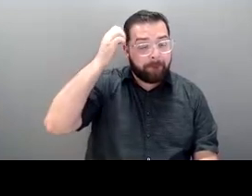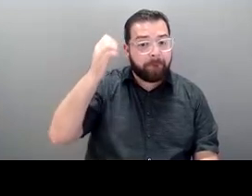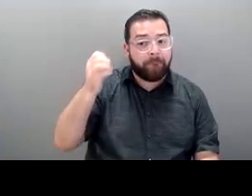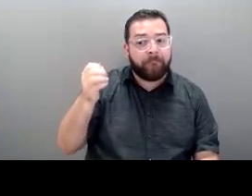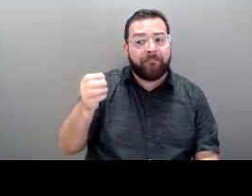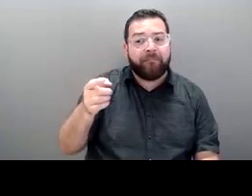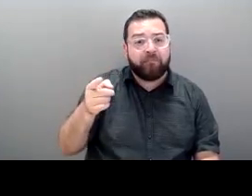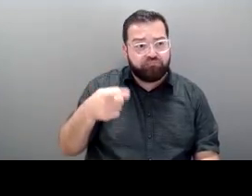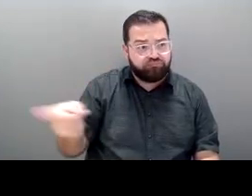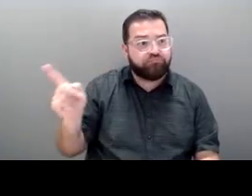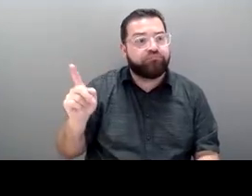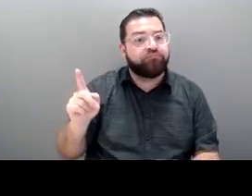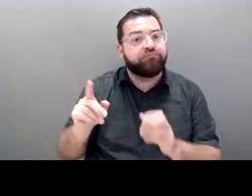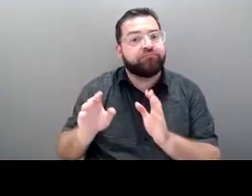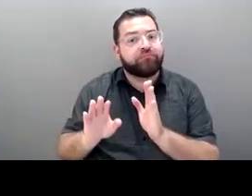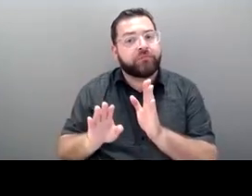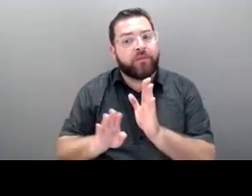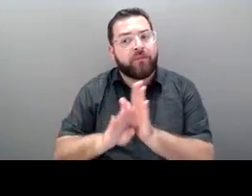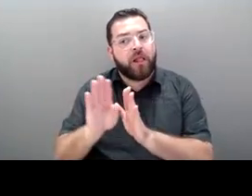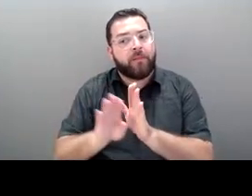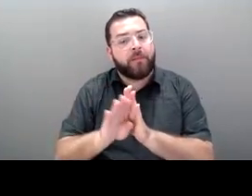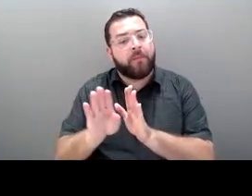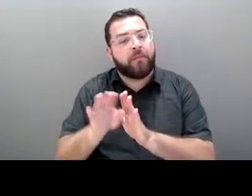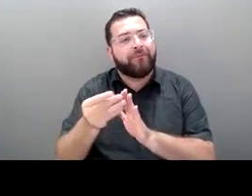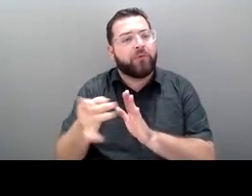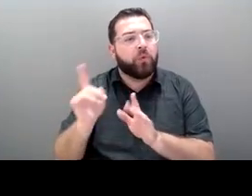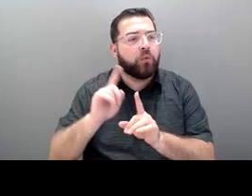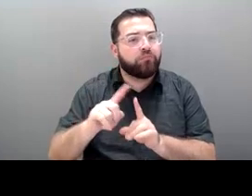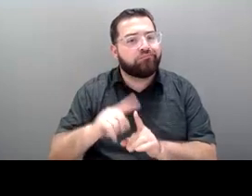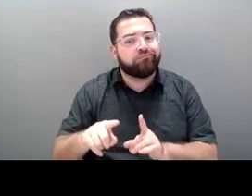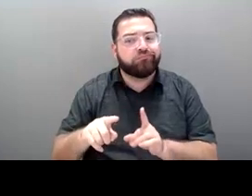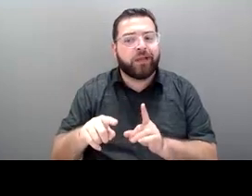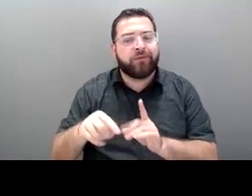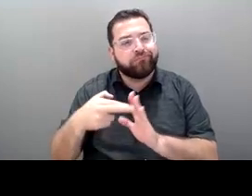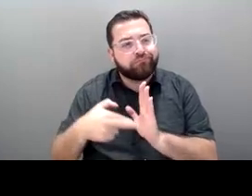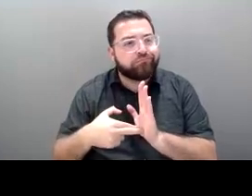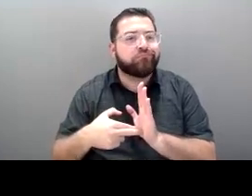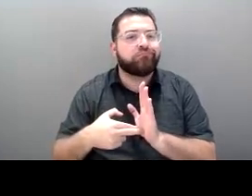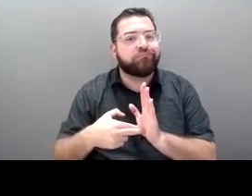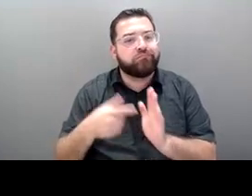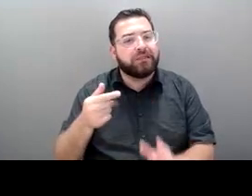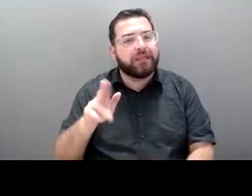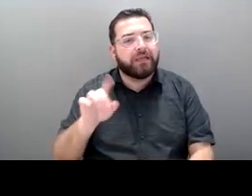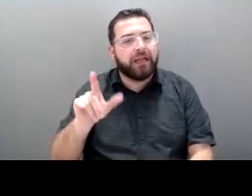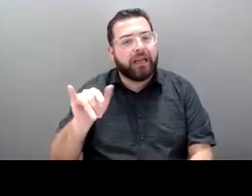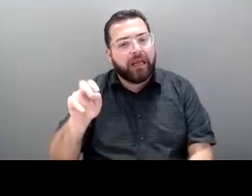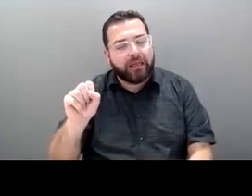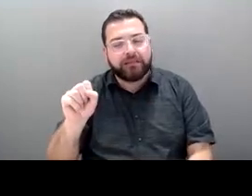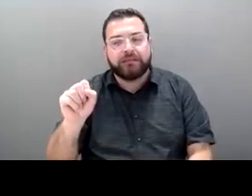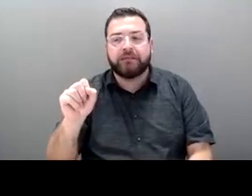like quite a few guidelines and guardrails. So here's a link